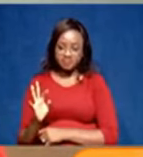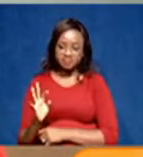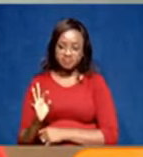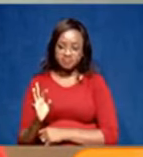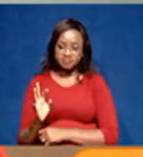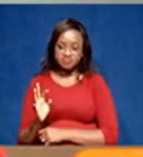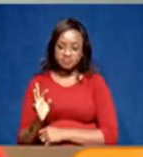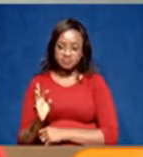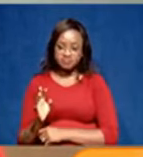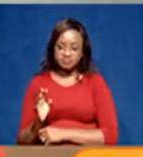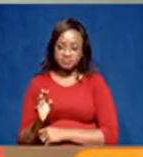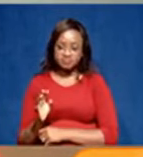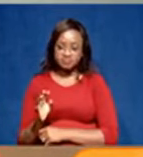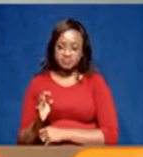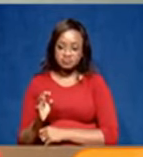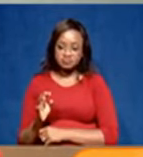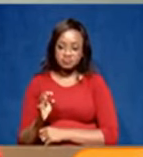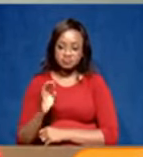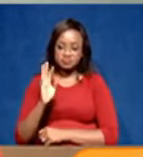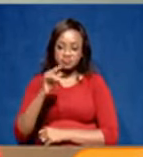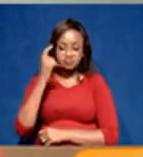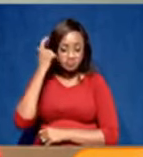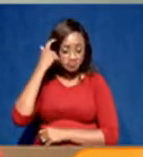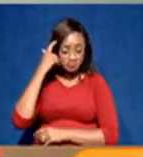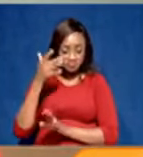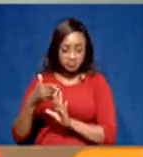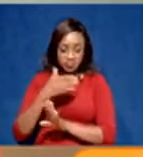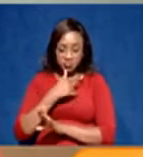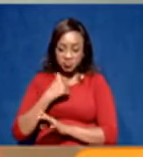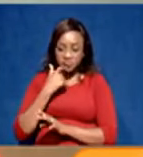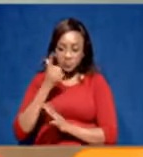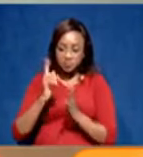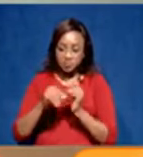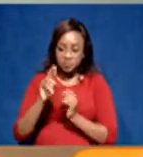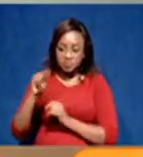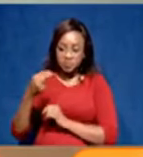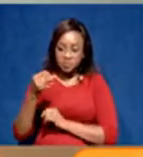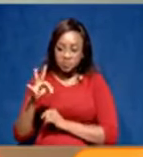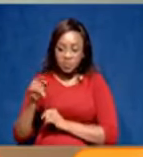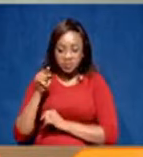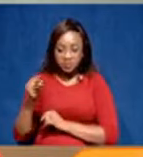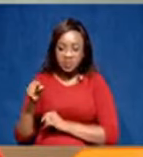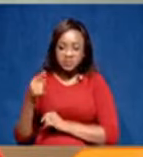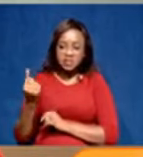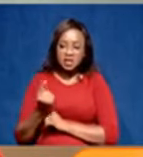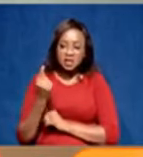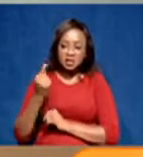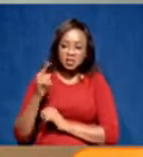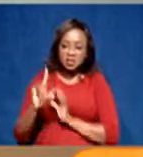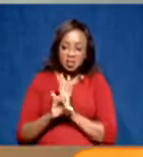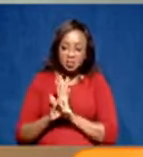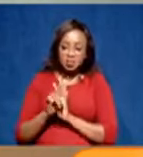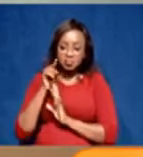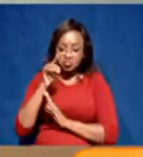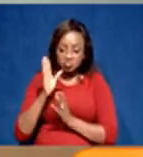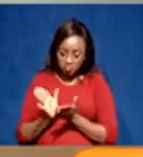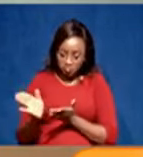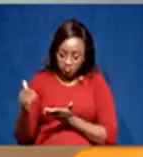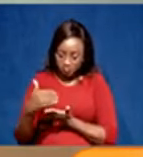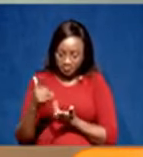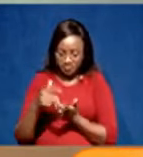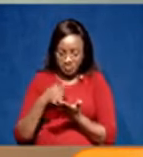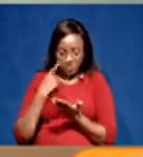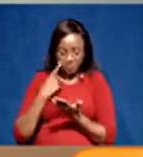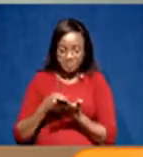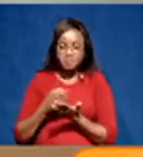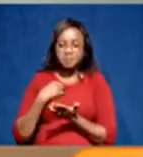revenue leakages at NHIF. Remember I said earlier that NHIF was a law unto itself, that you collect, you determine the